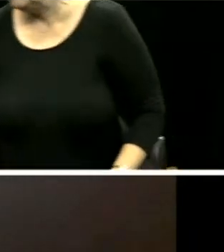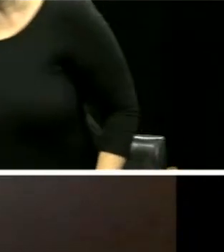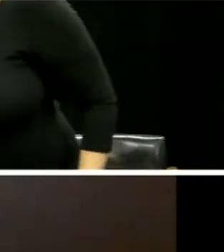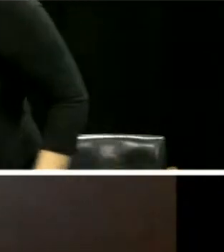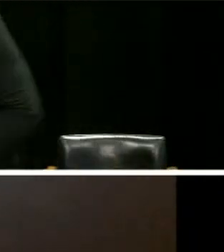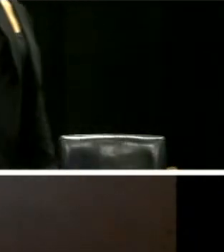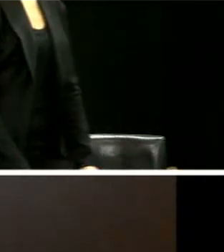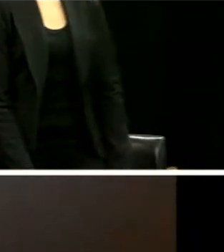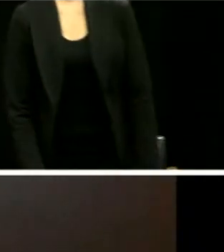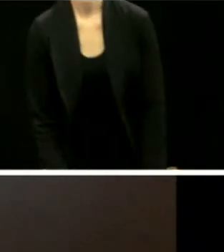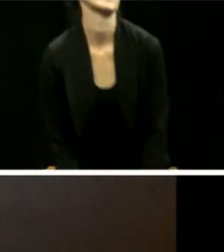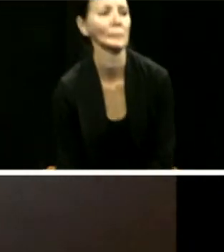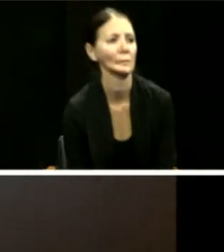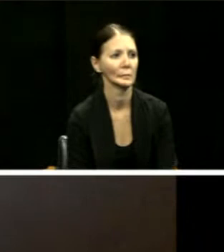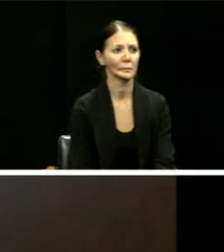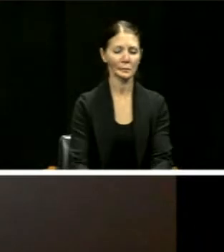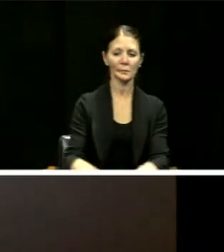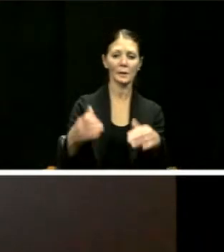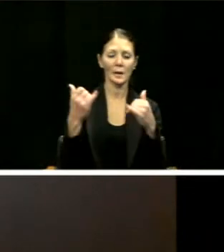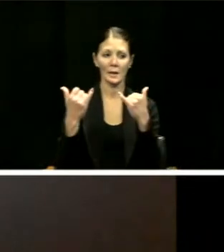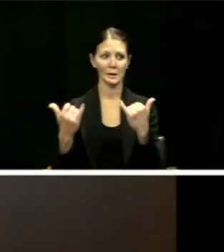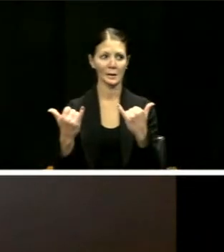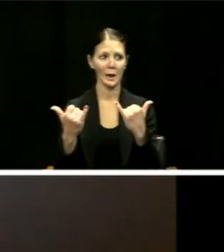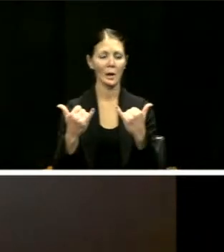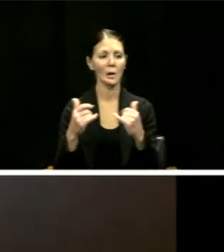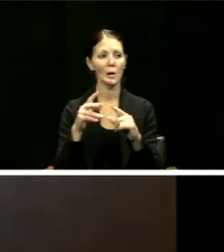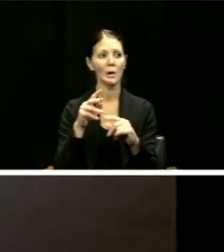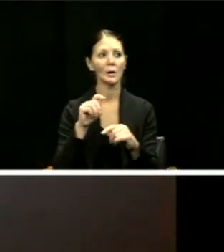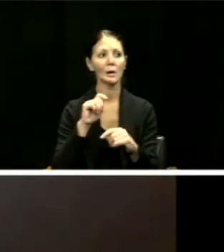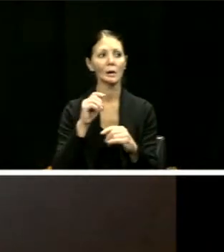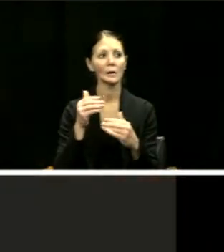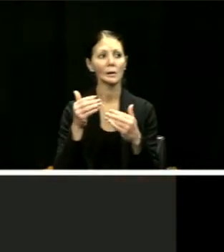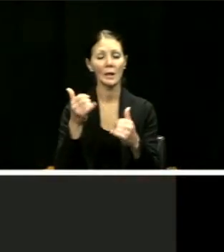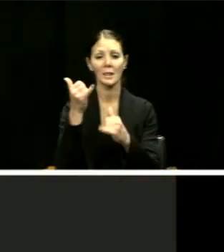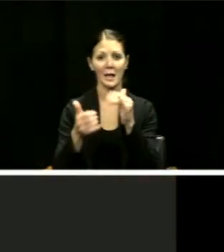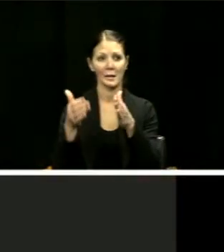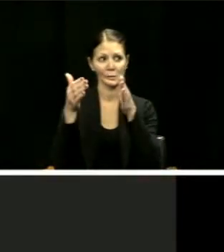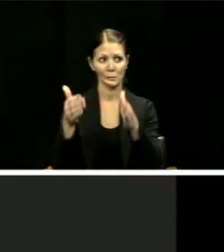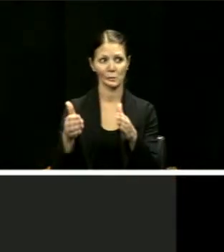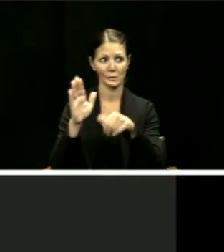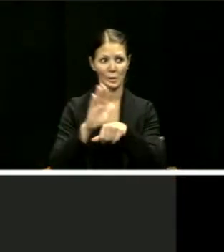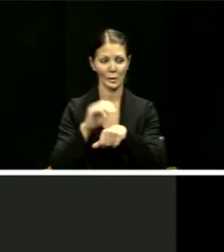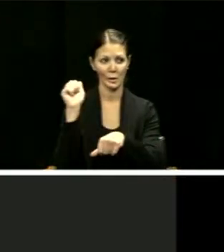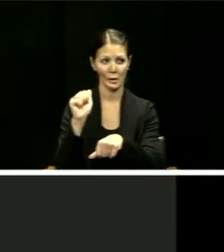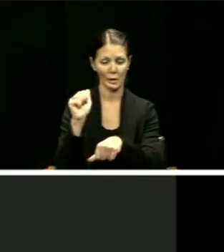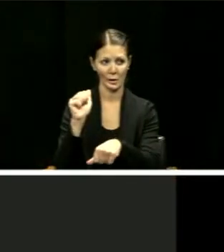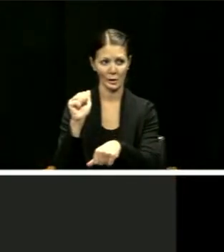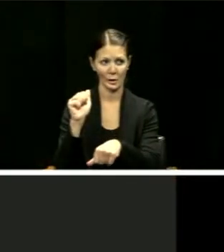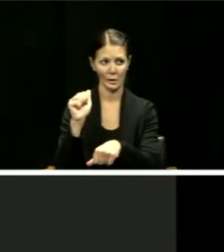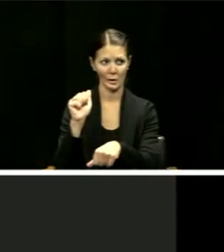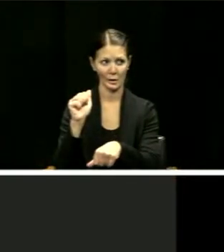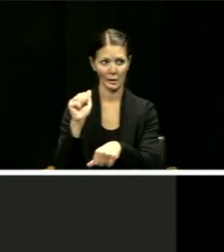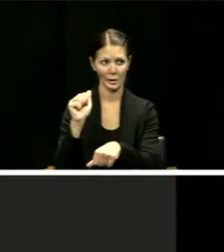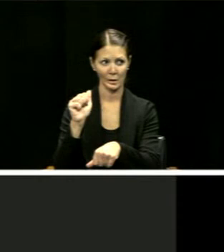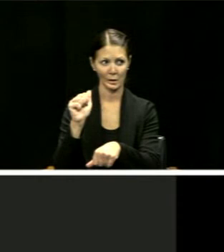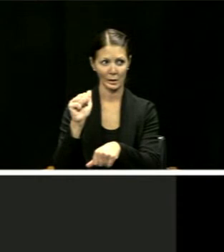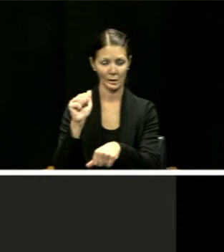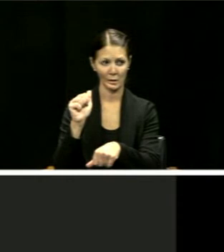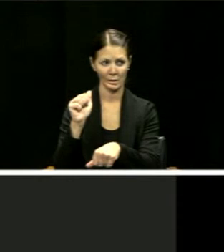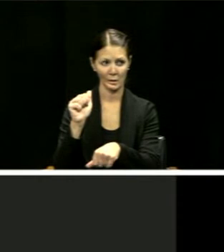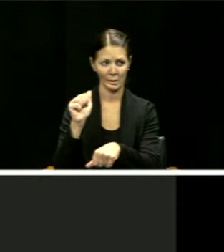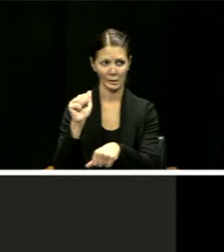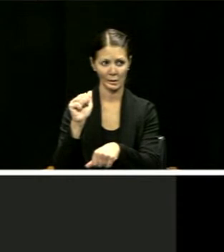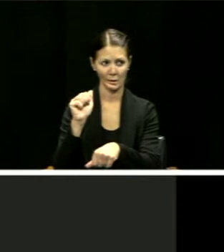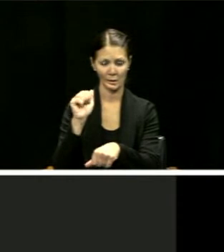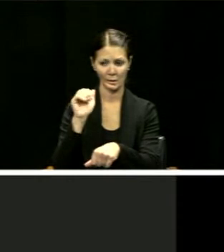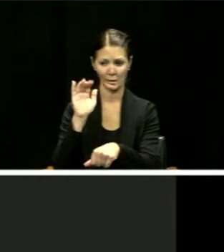Thank you. I am now going to unmute the last person on the call, which is a caller. And if your